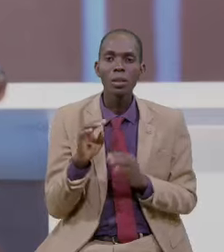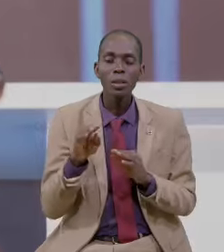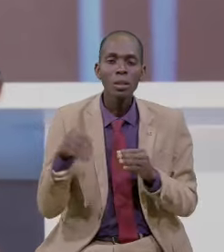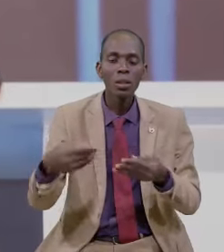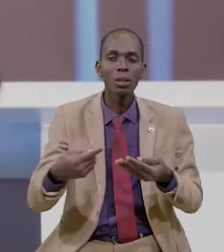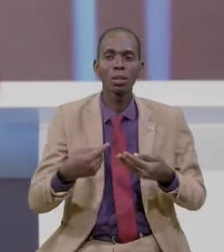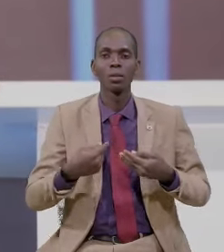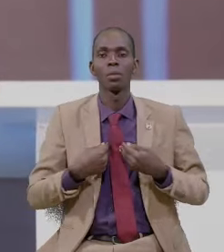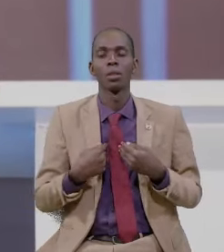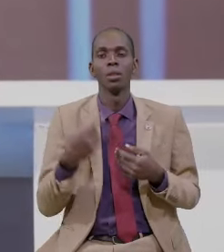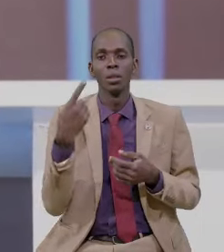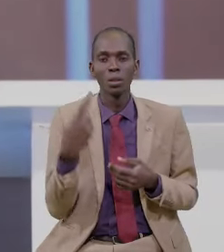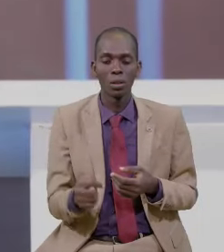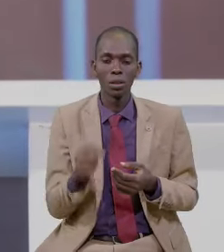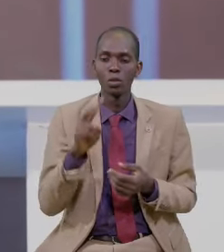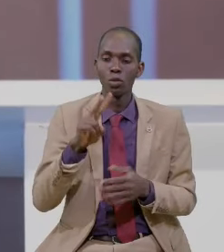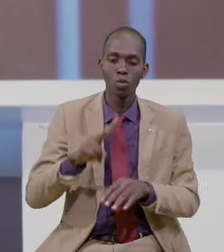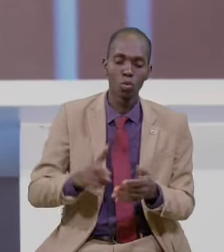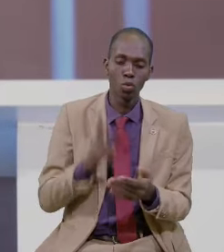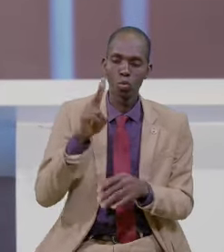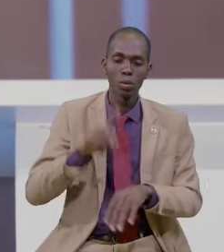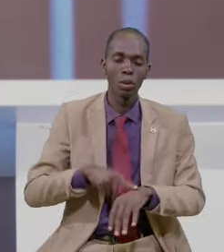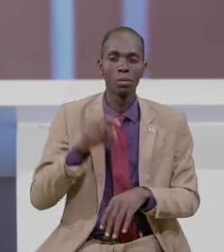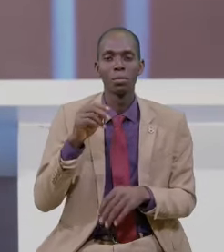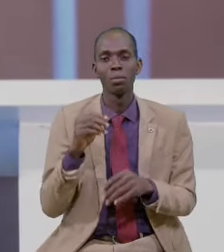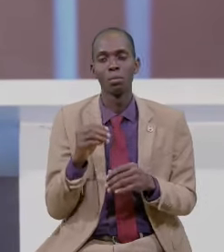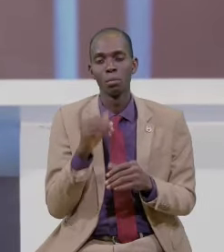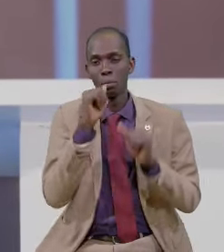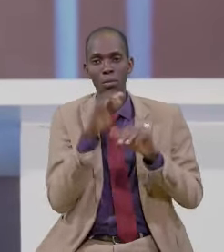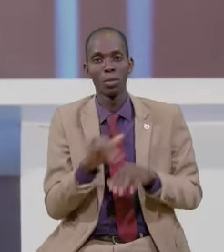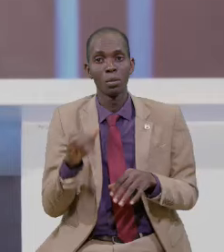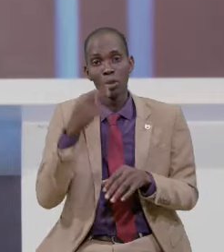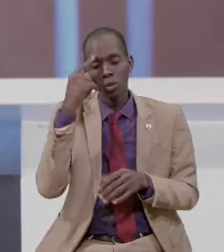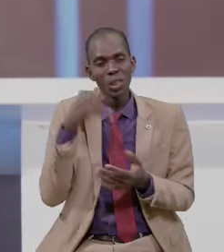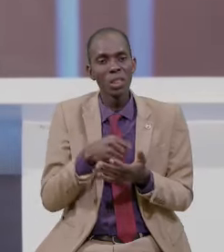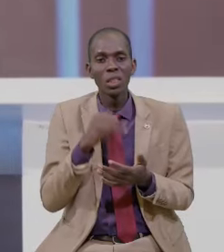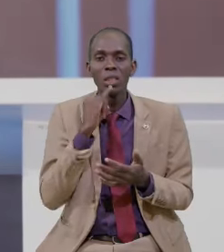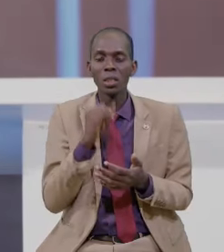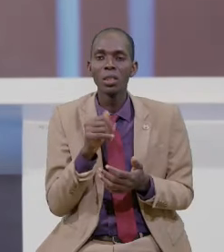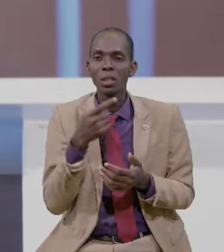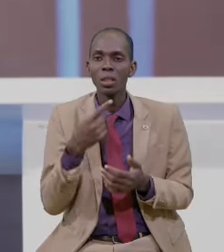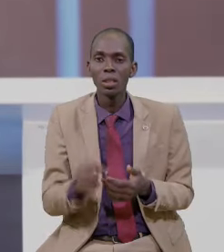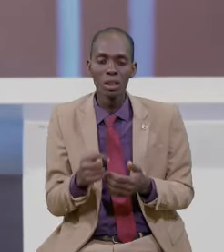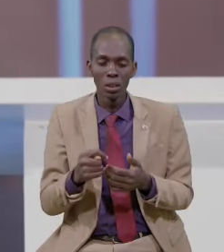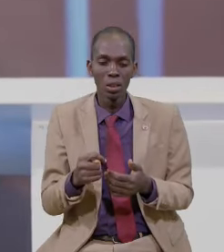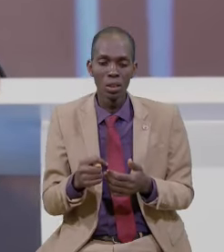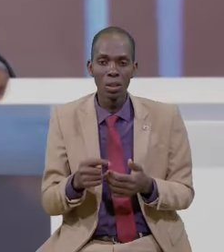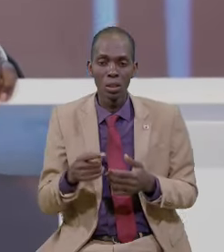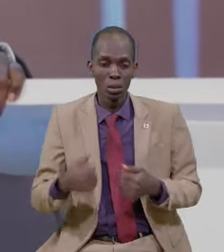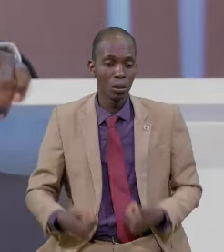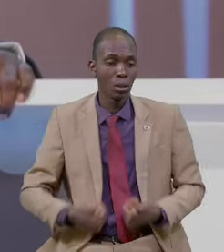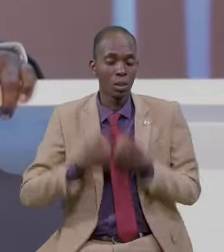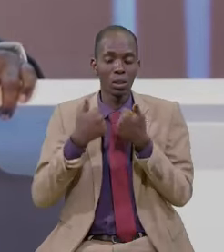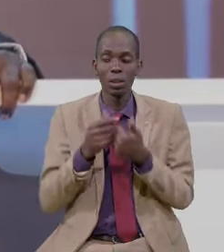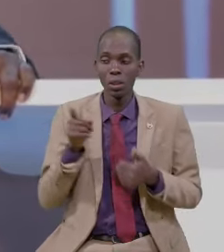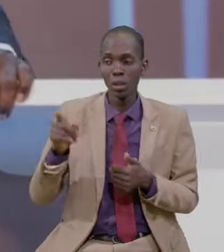a double portion. Because if the challenge you face is greater than the